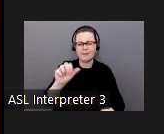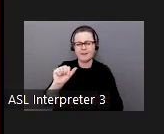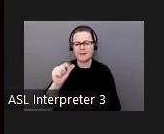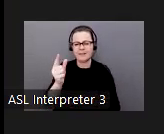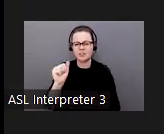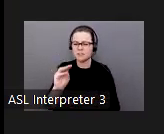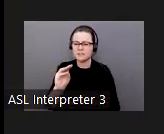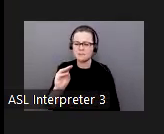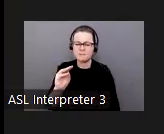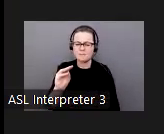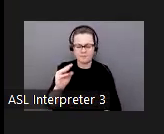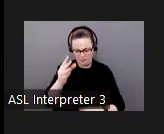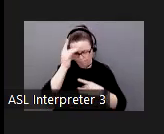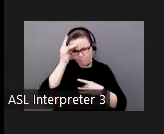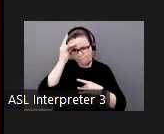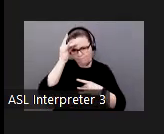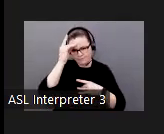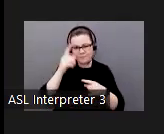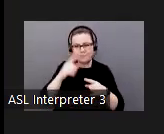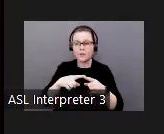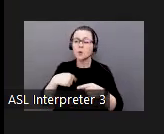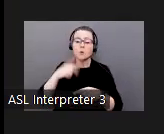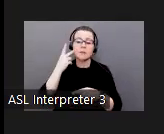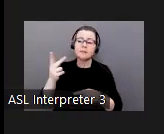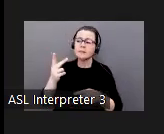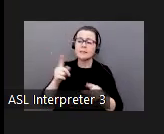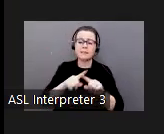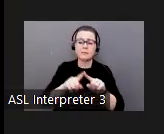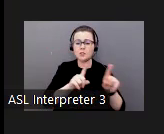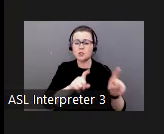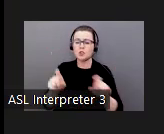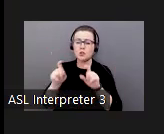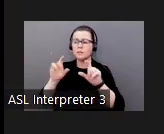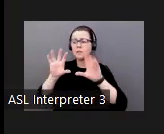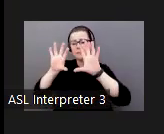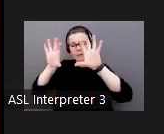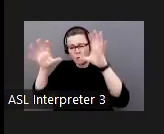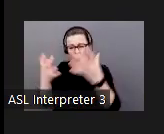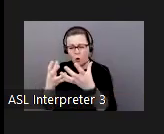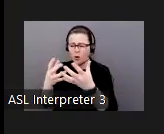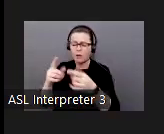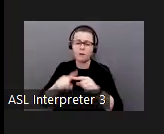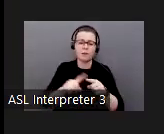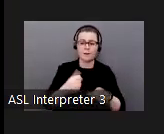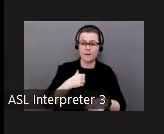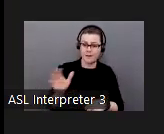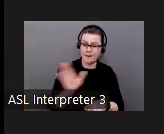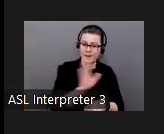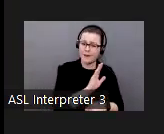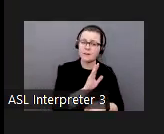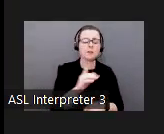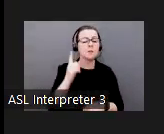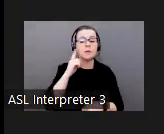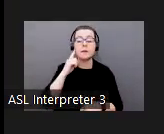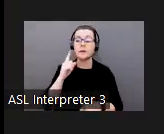surveys not that long ago that we're only looking at including women up to the age of 49. So everyone over that age